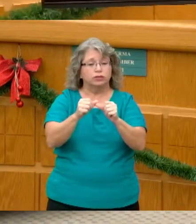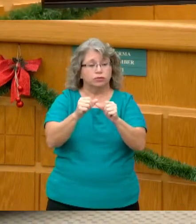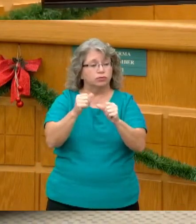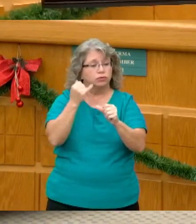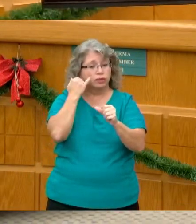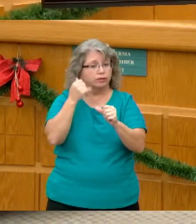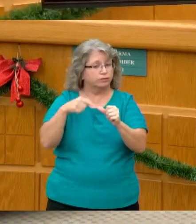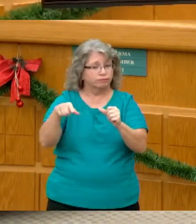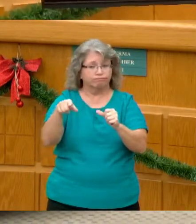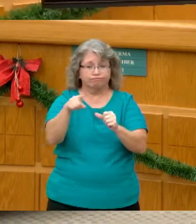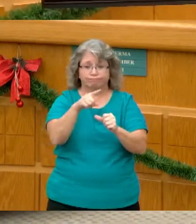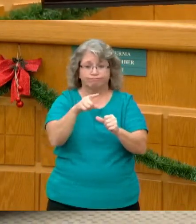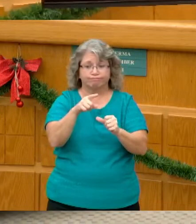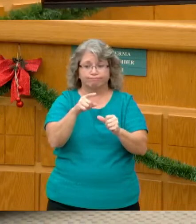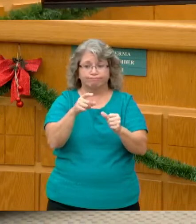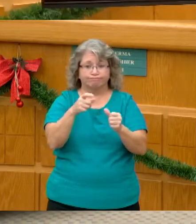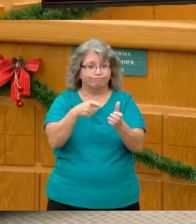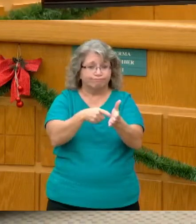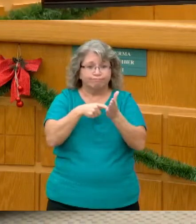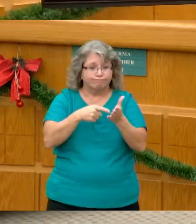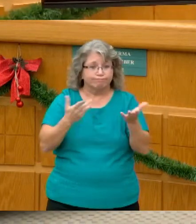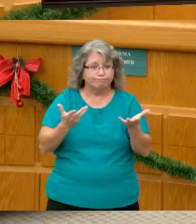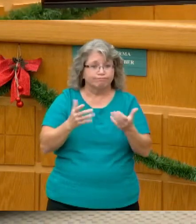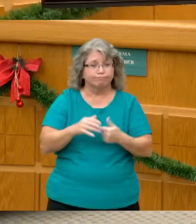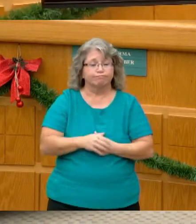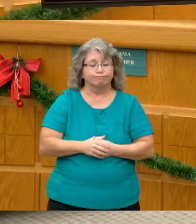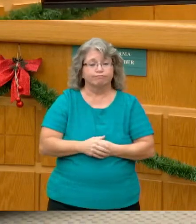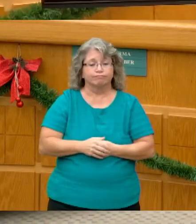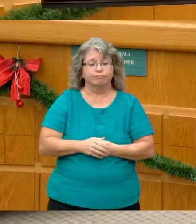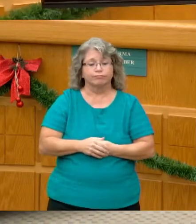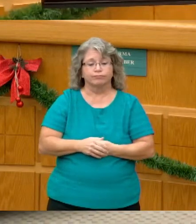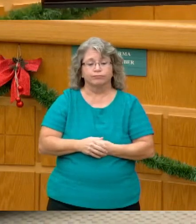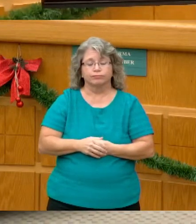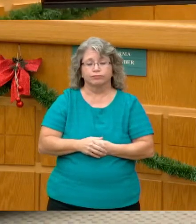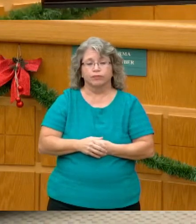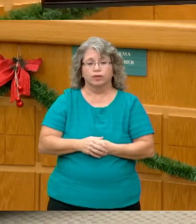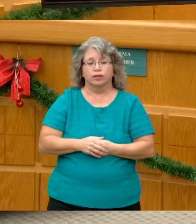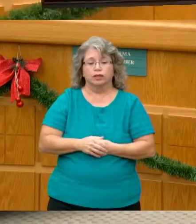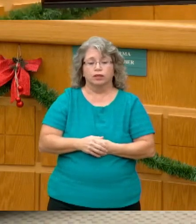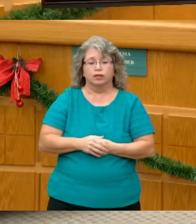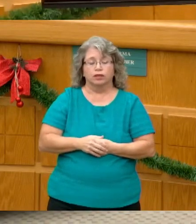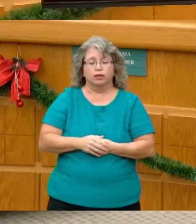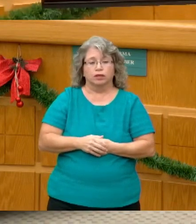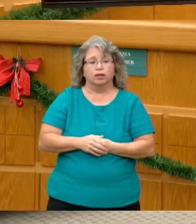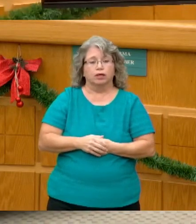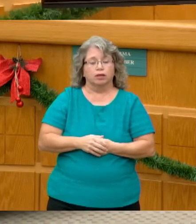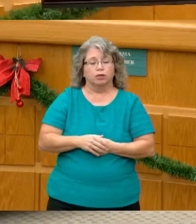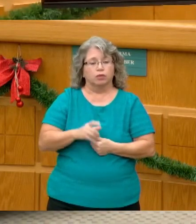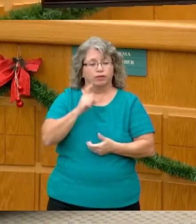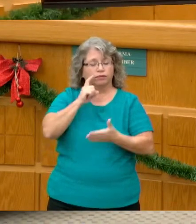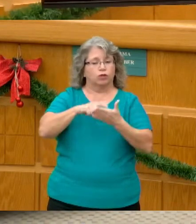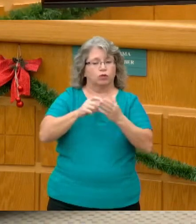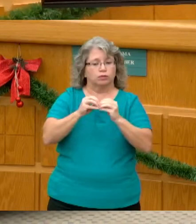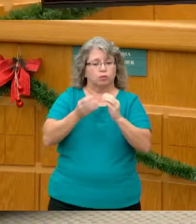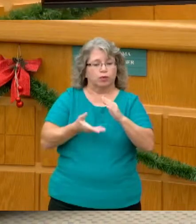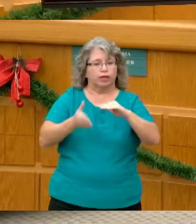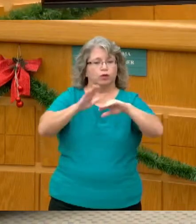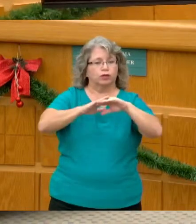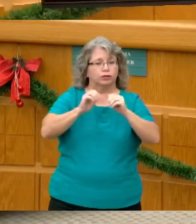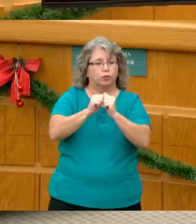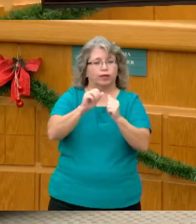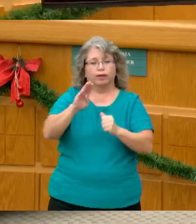for it. Next slide. We are seeing a jump in our boosters. People are getting the message. We've done a total of